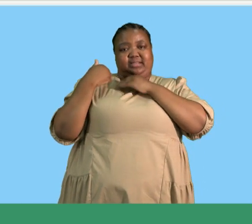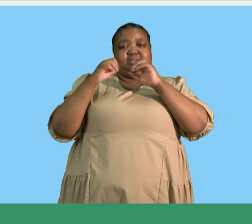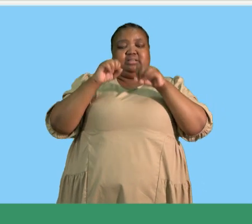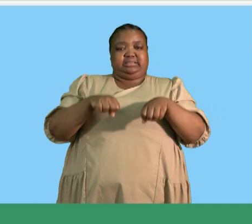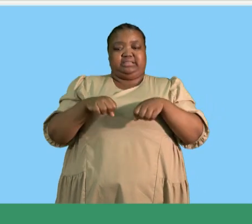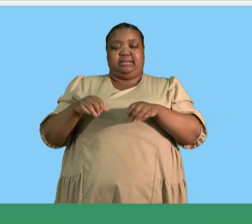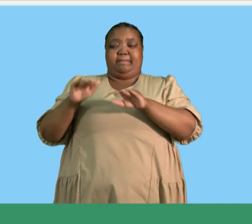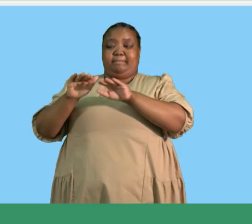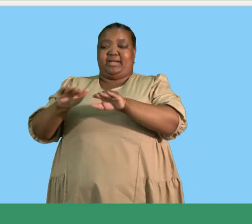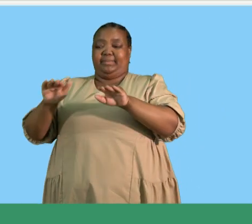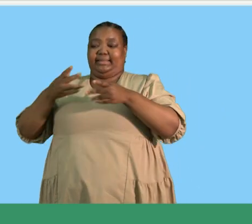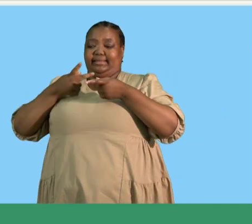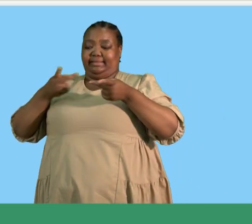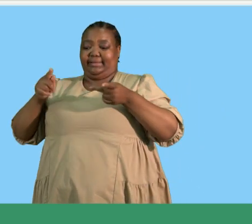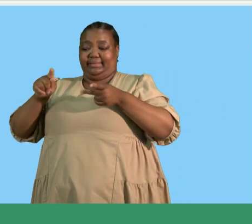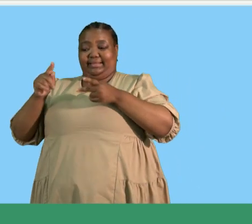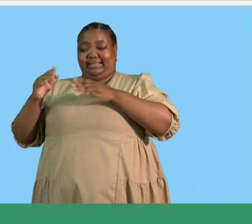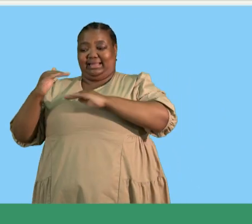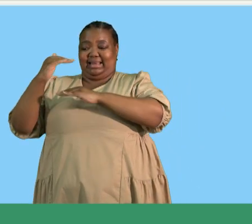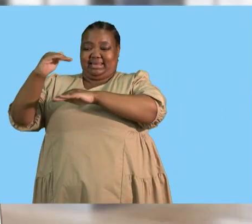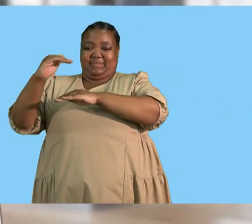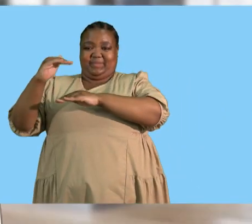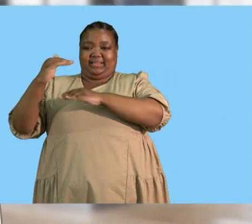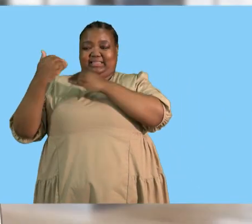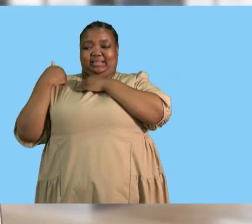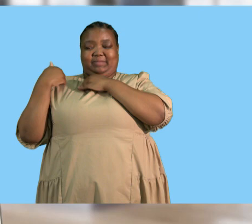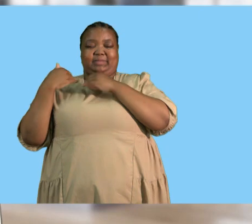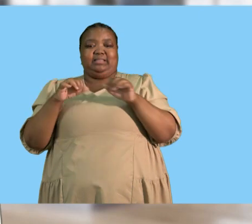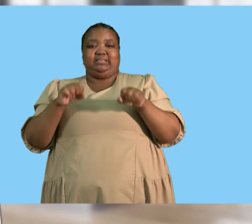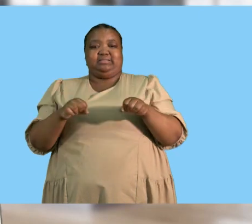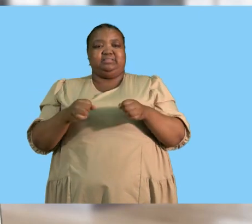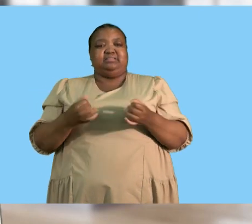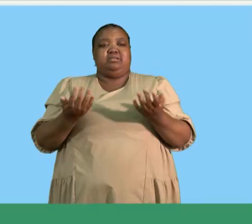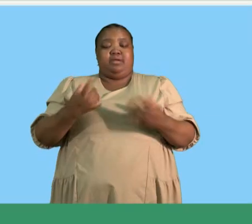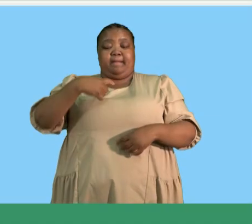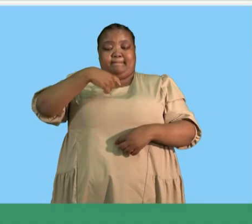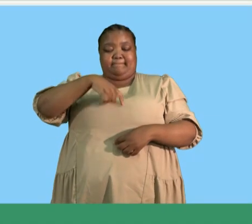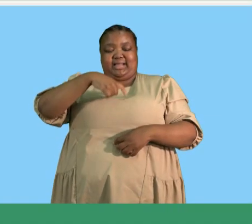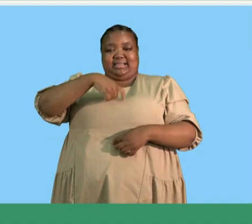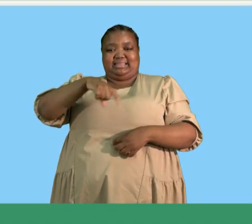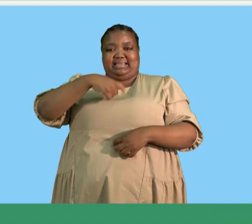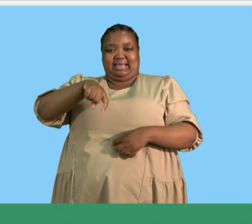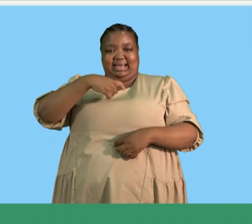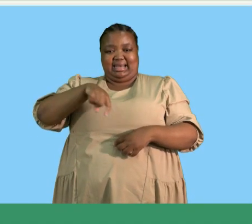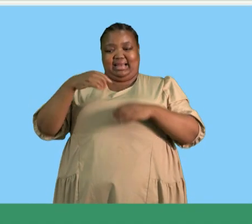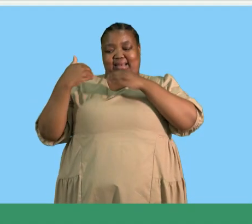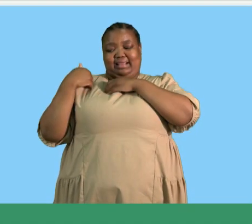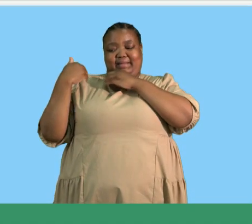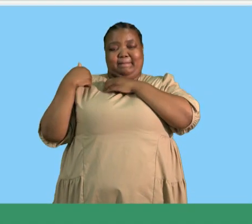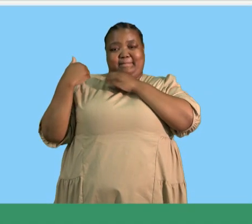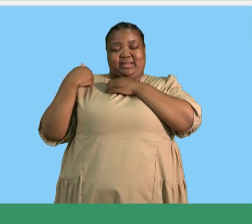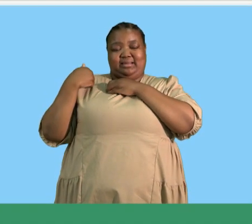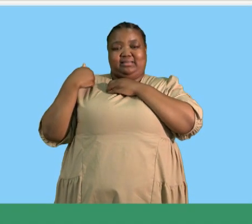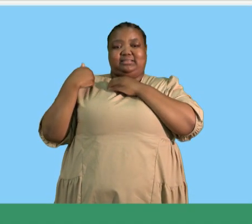liability, and in a public company as well. But when we talk about a personal liability